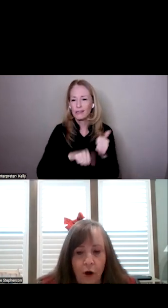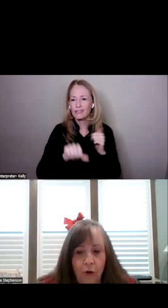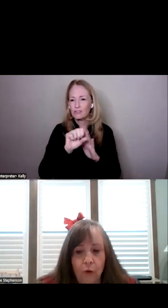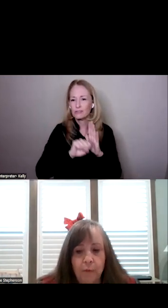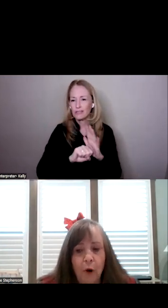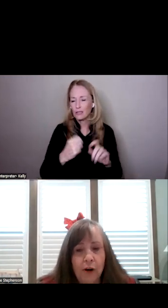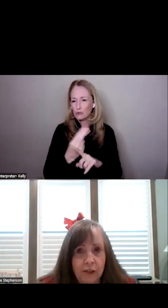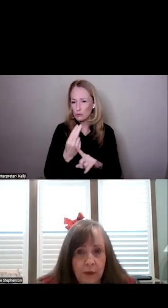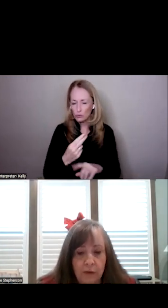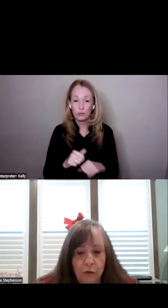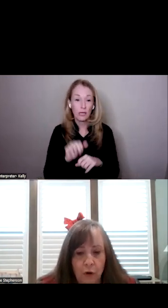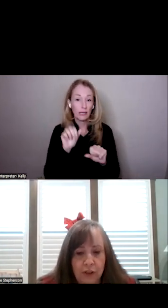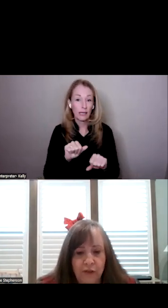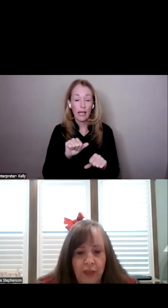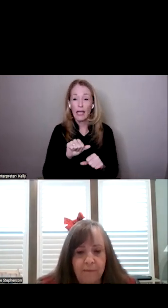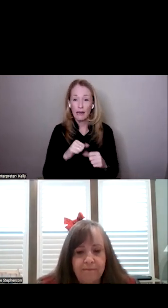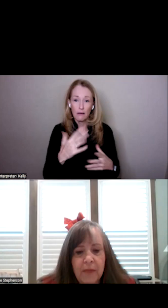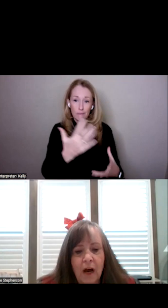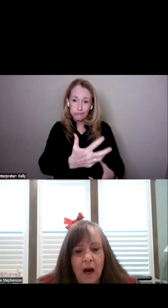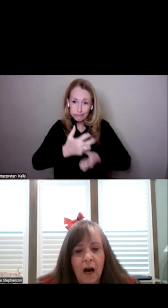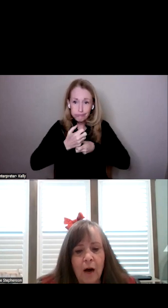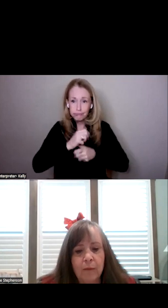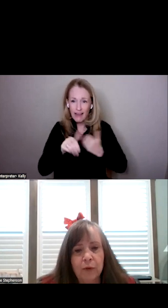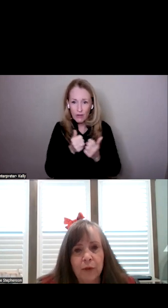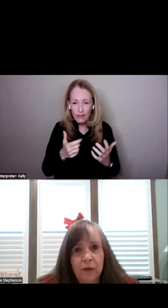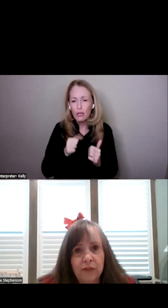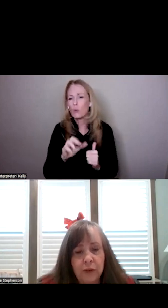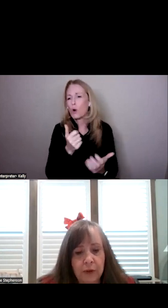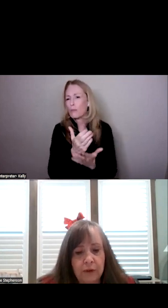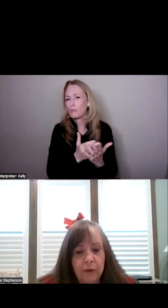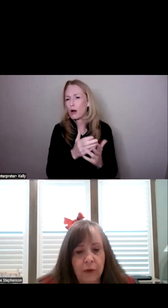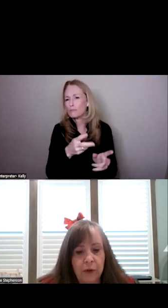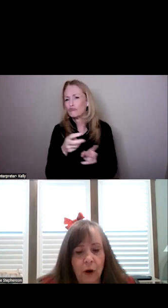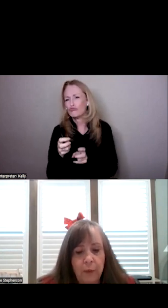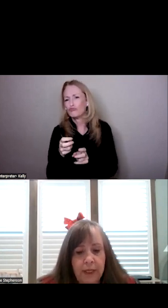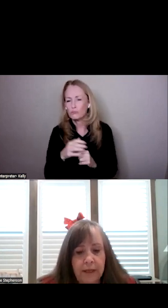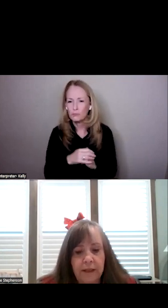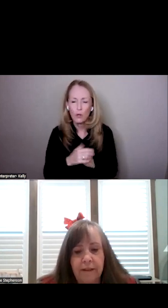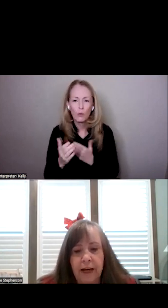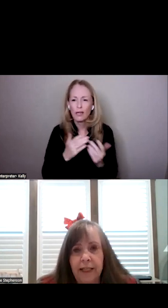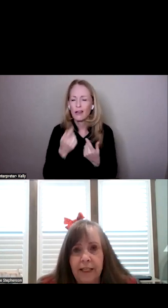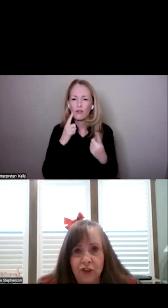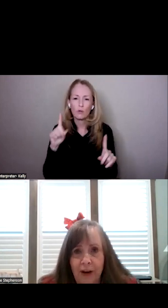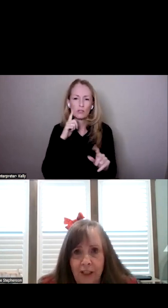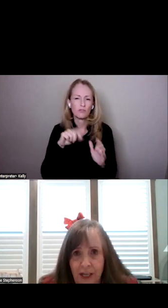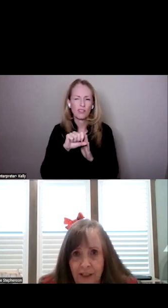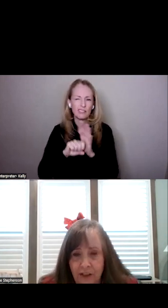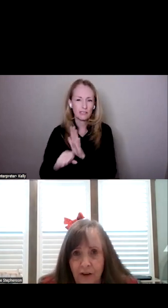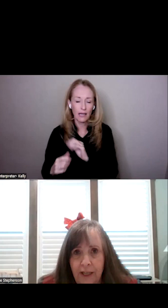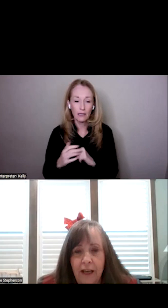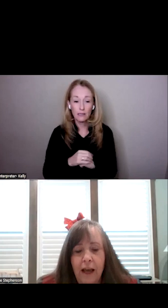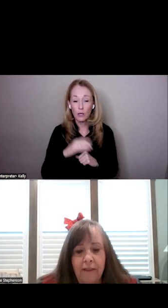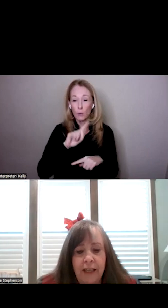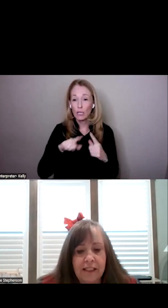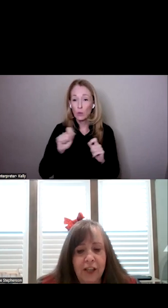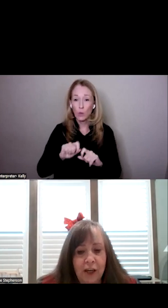in all or part, whatever works for them. You'll notice it when you open it that it has track changes on